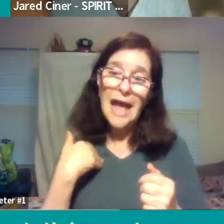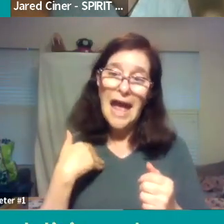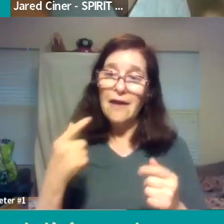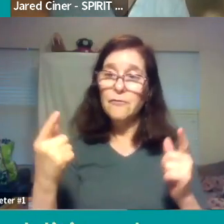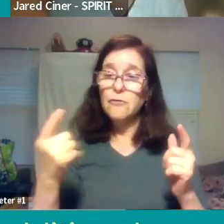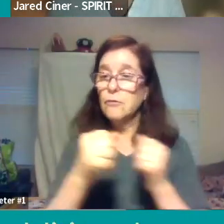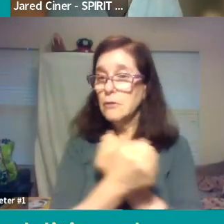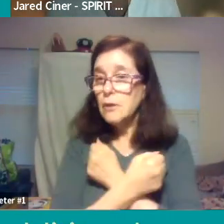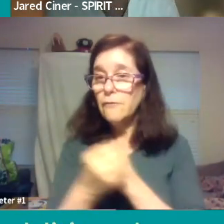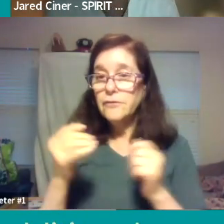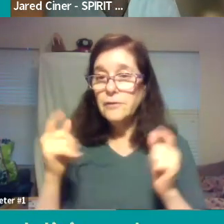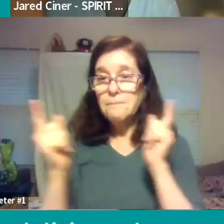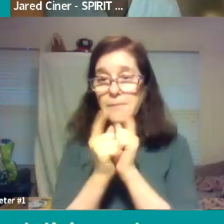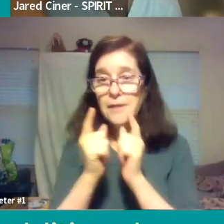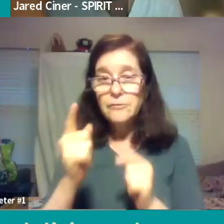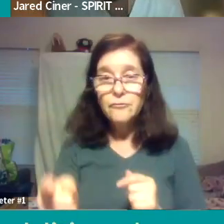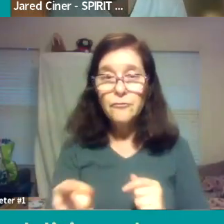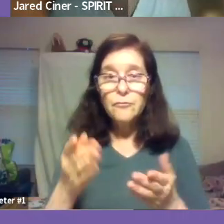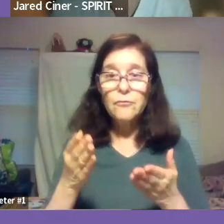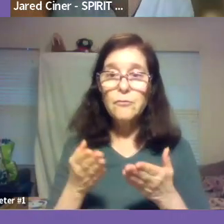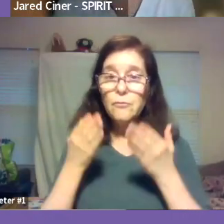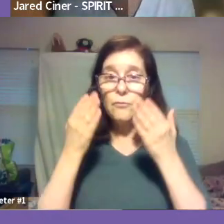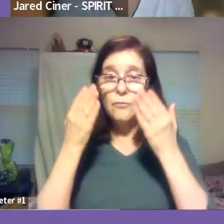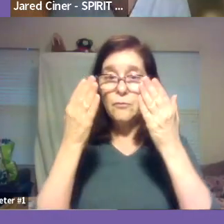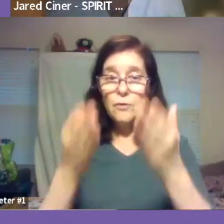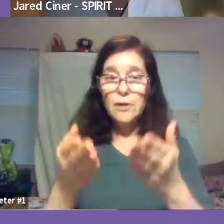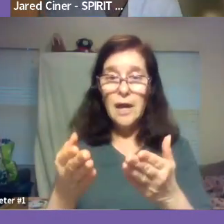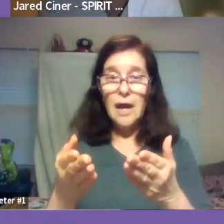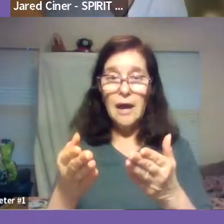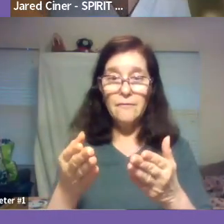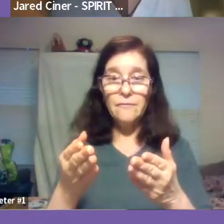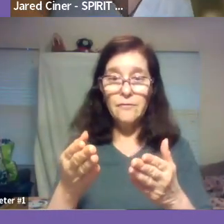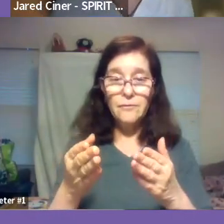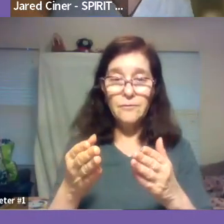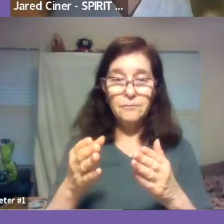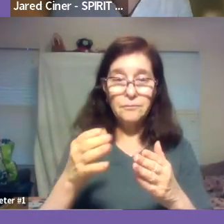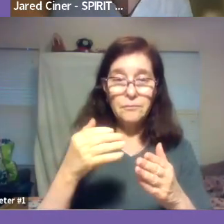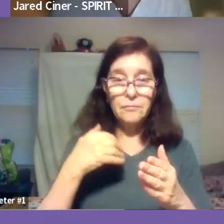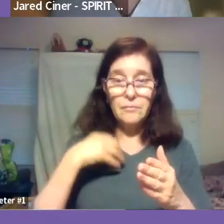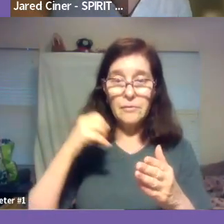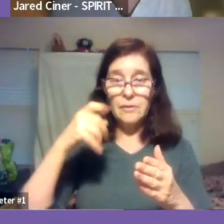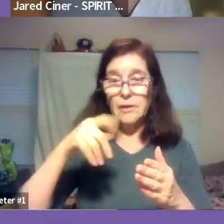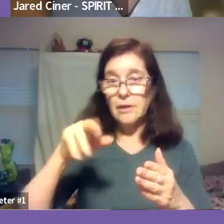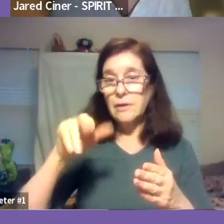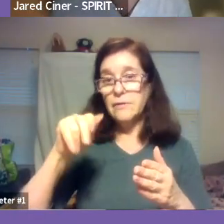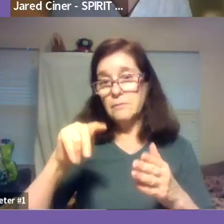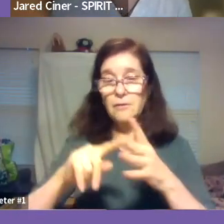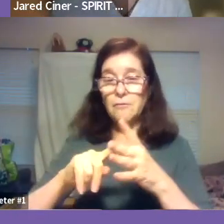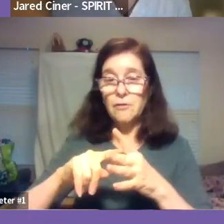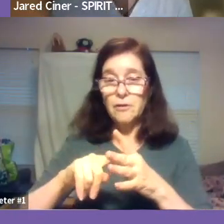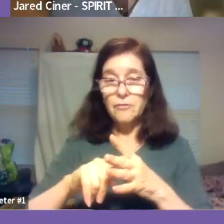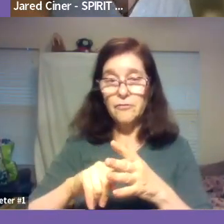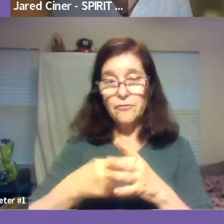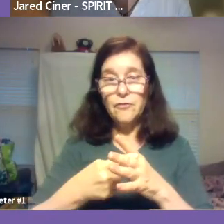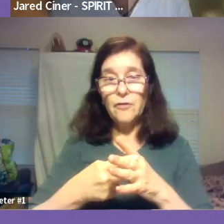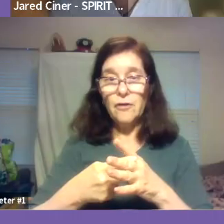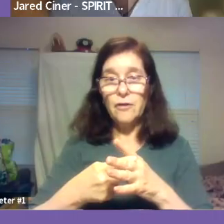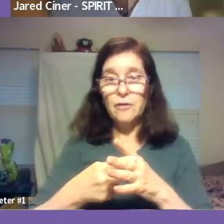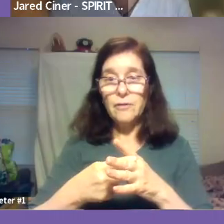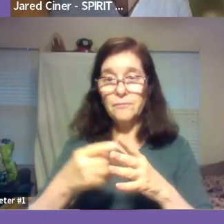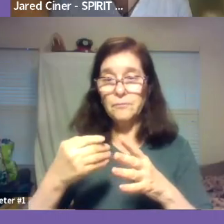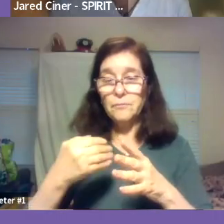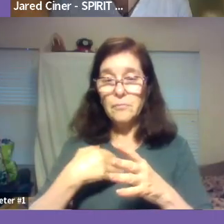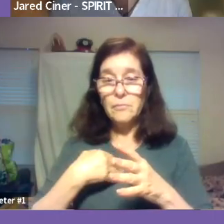you want to go to the next slide, you'll see we offer what we call a Spirit Start. It is a complimentary consultation with the trainer where